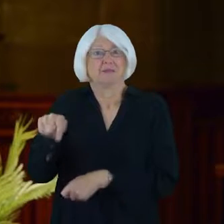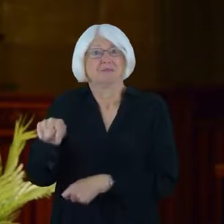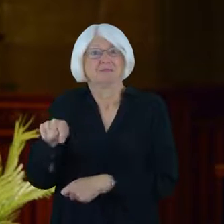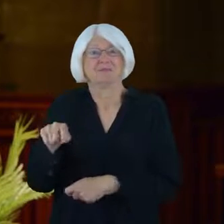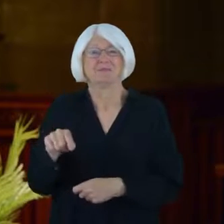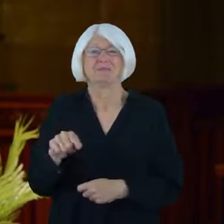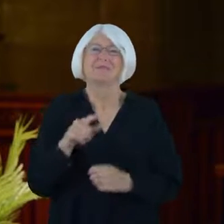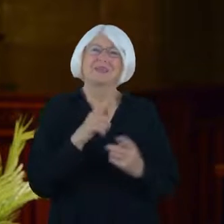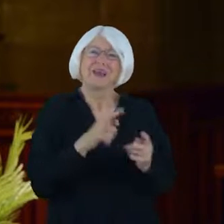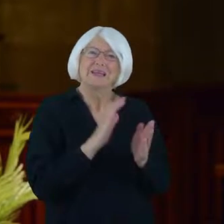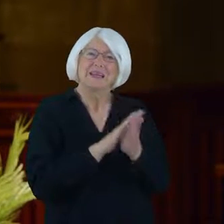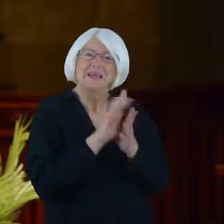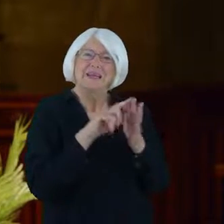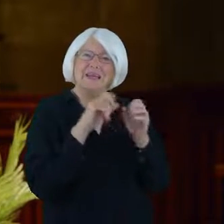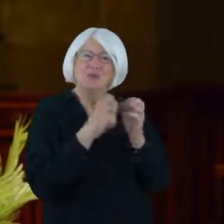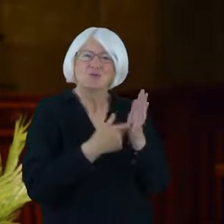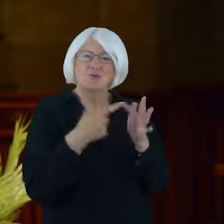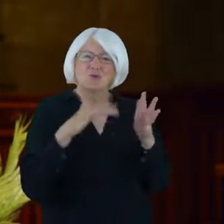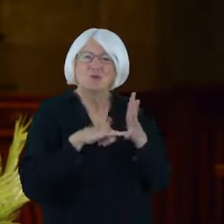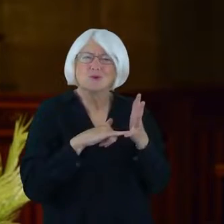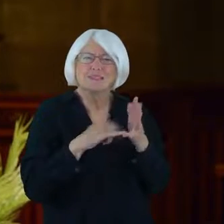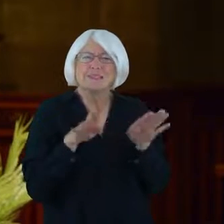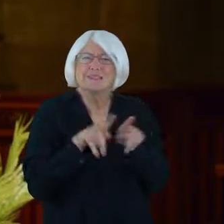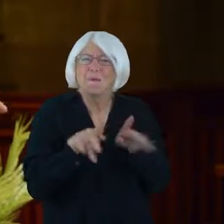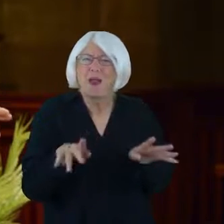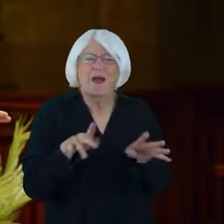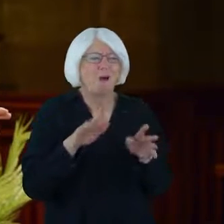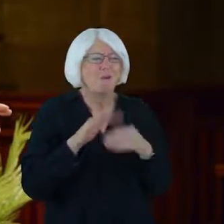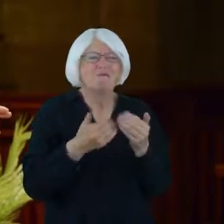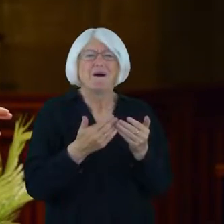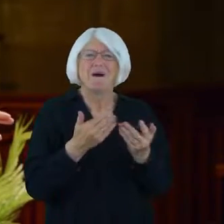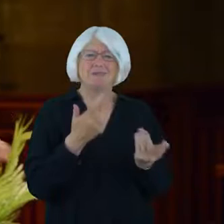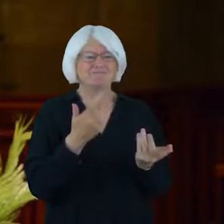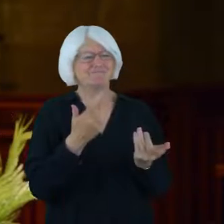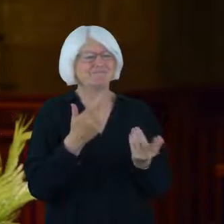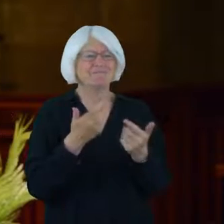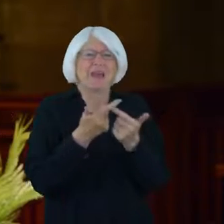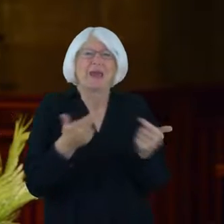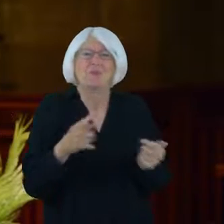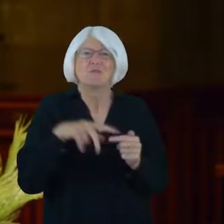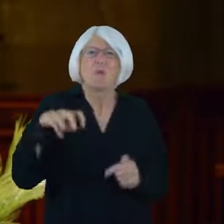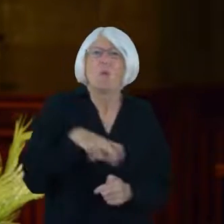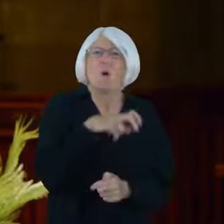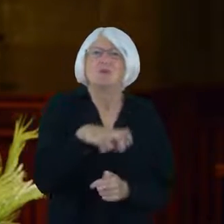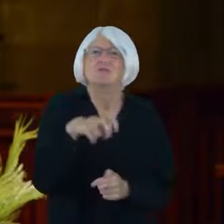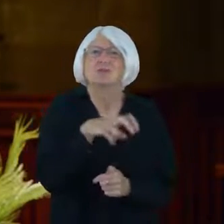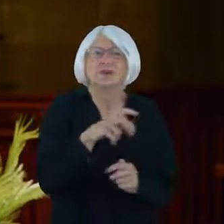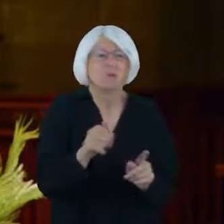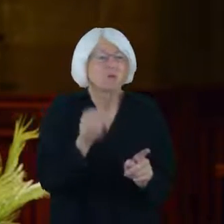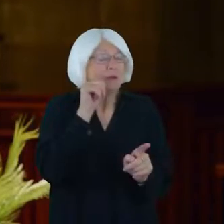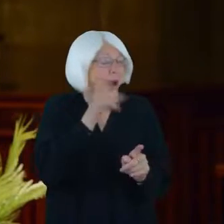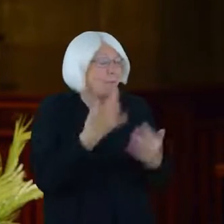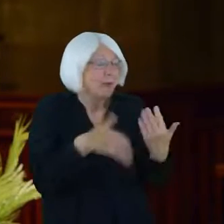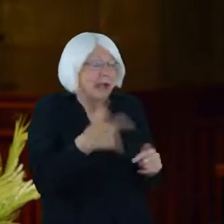expressing the very same thought with this geographical language of wandering. We know pain, we are